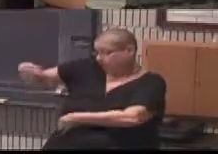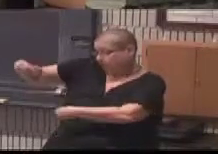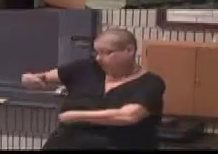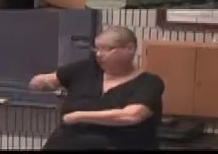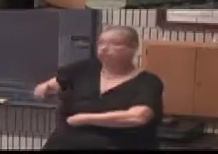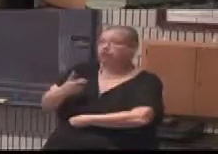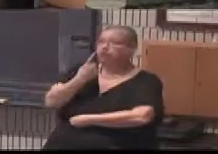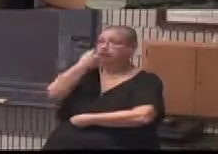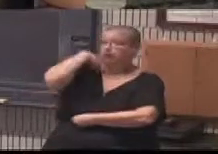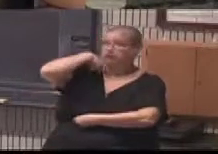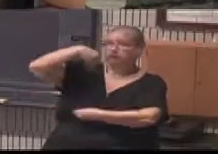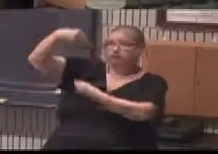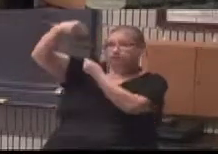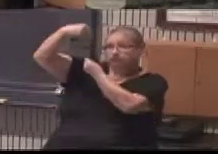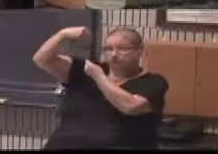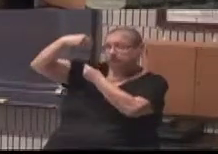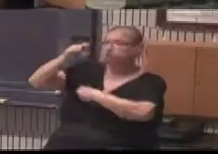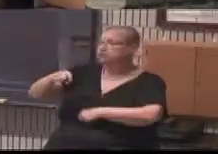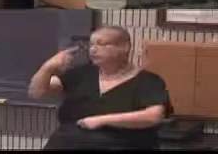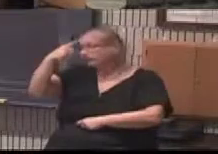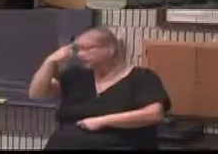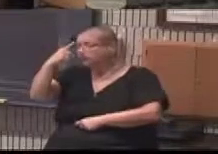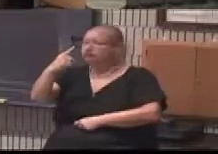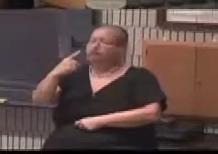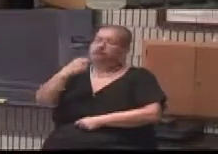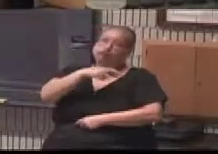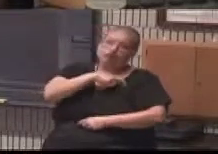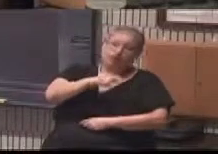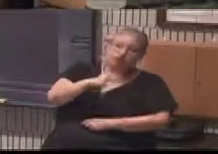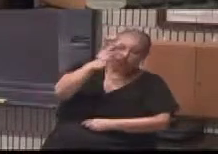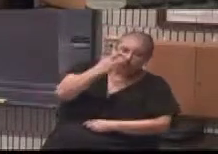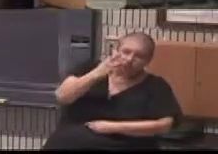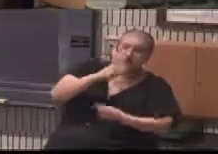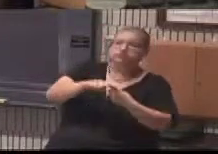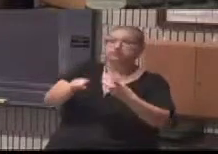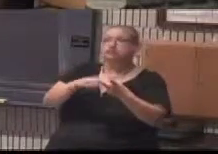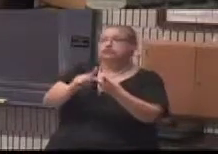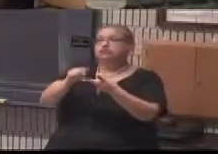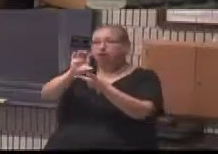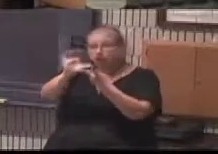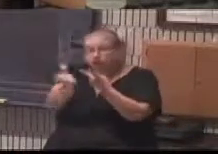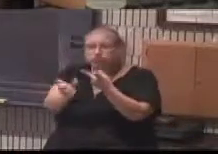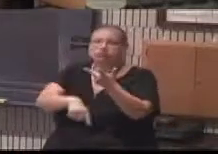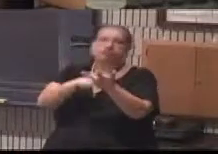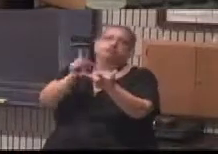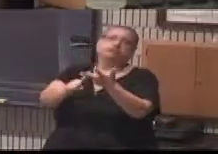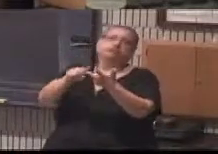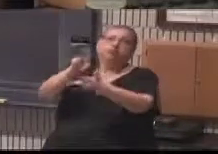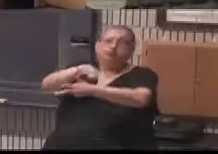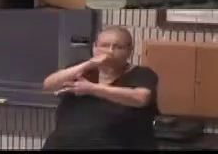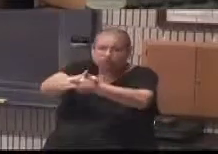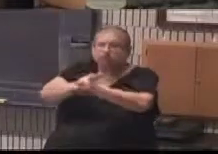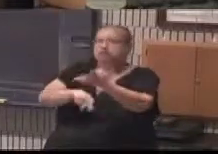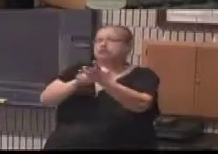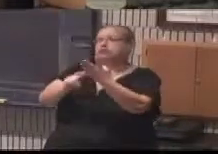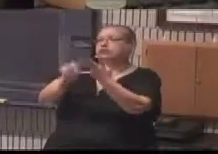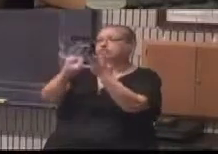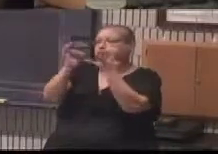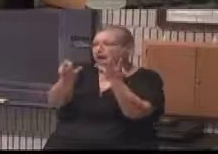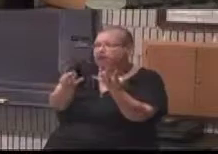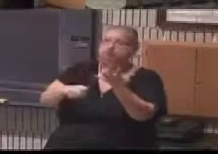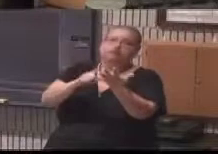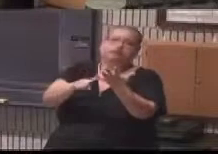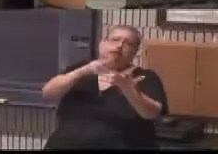consider religious values, cultural, ethnicity, backgrounds, what their family feels, how old are